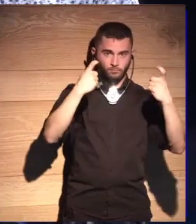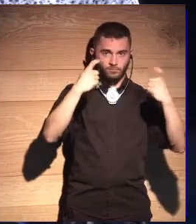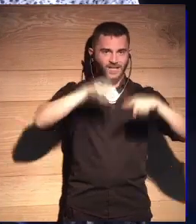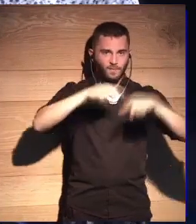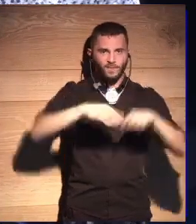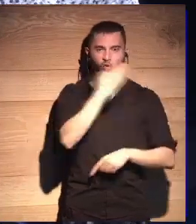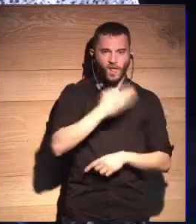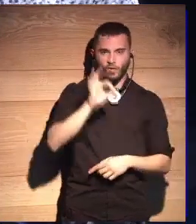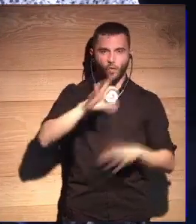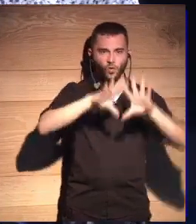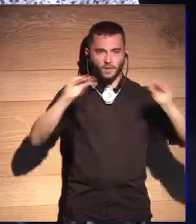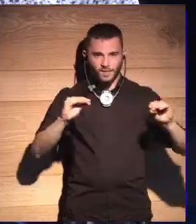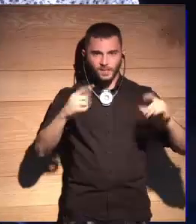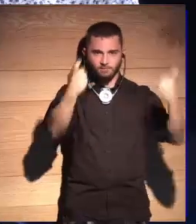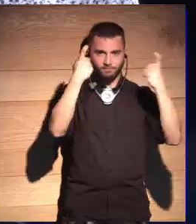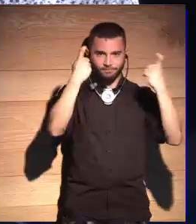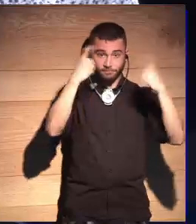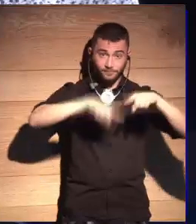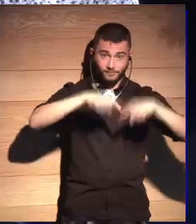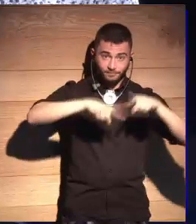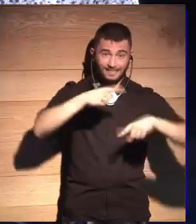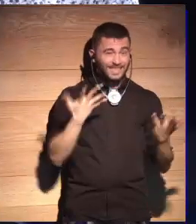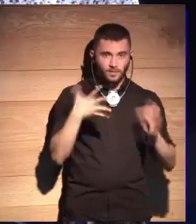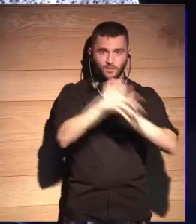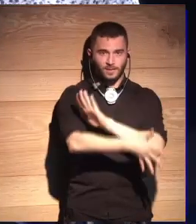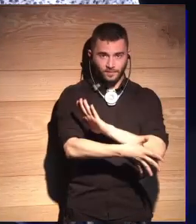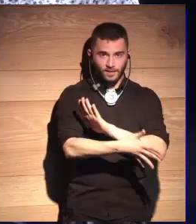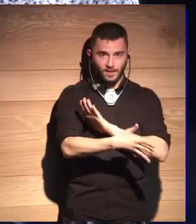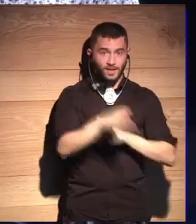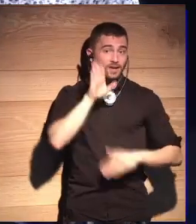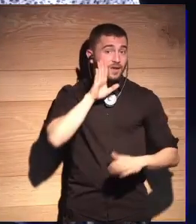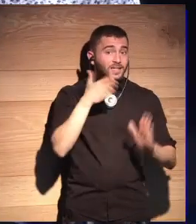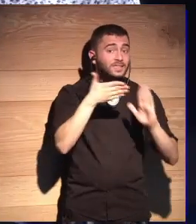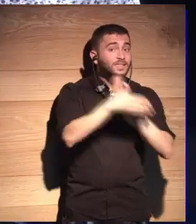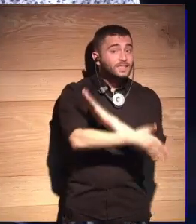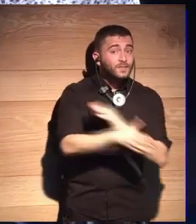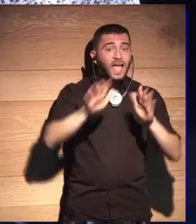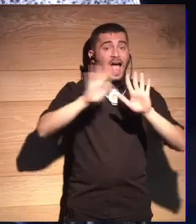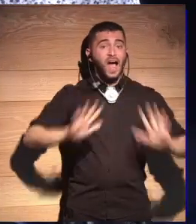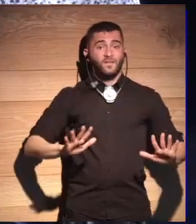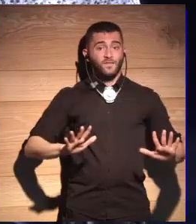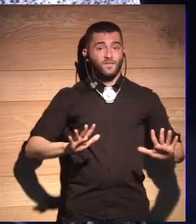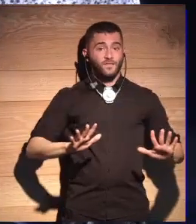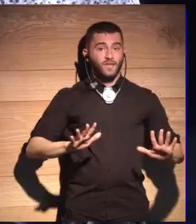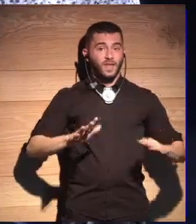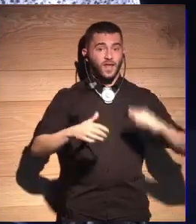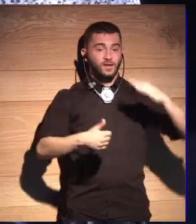precisely with experts, it has been with experts what William was mentioning. I mean, they have